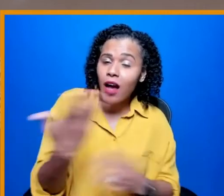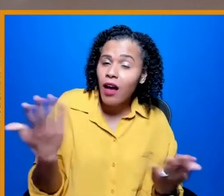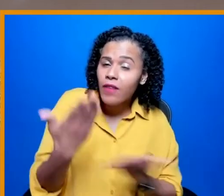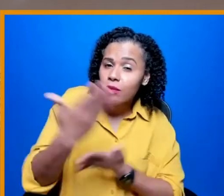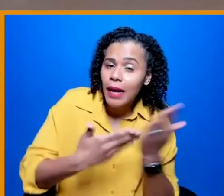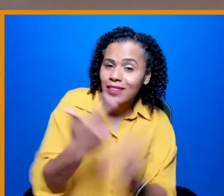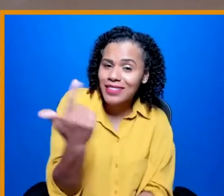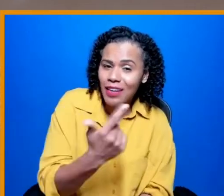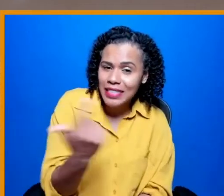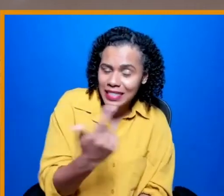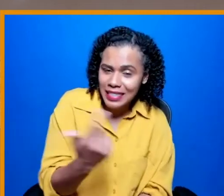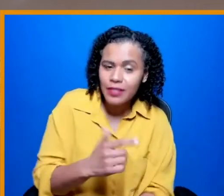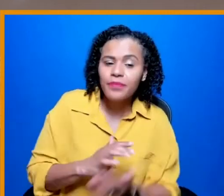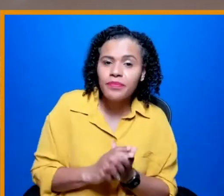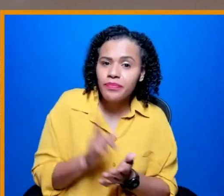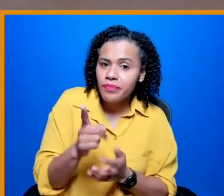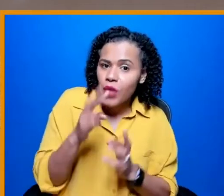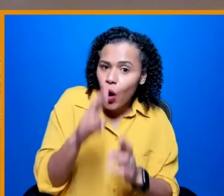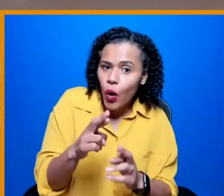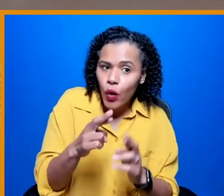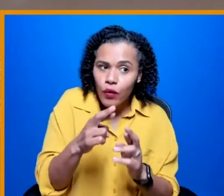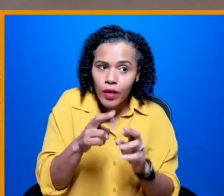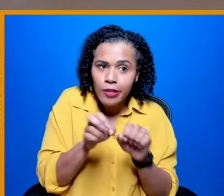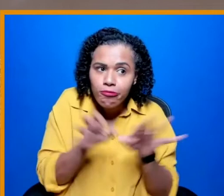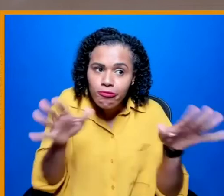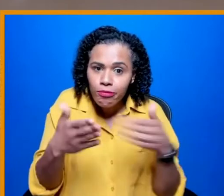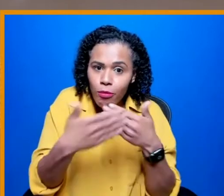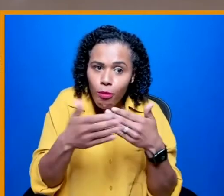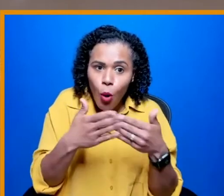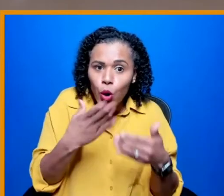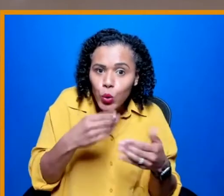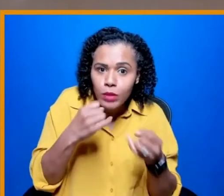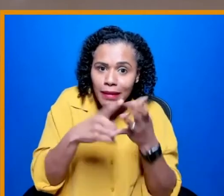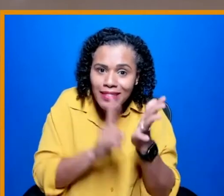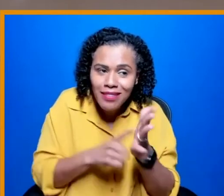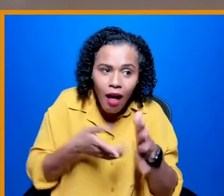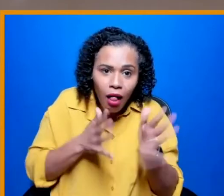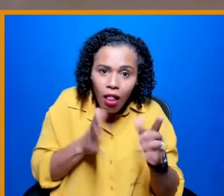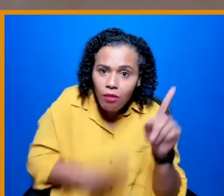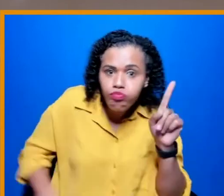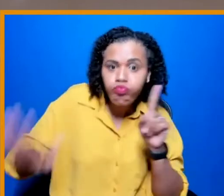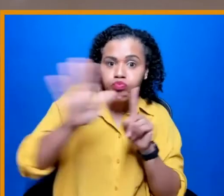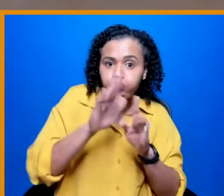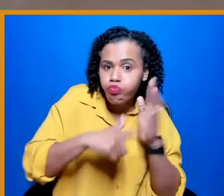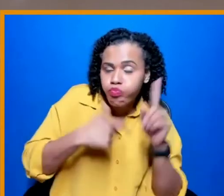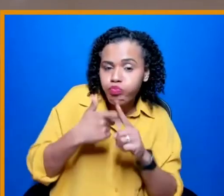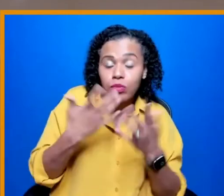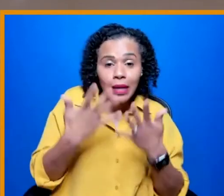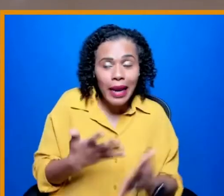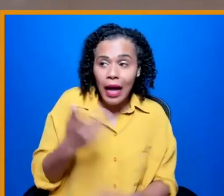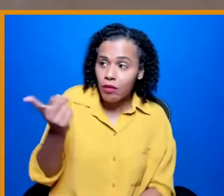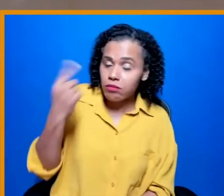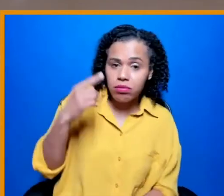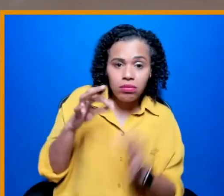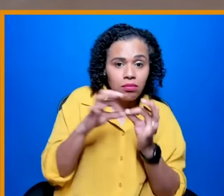agenda, expanding the use of British Sign Language. I would now like to call Baroness Sal Brinton to stand by